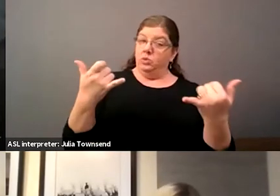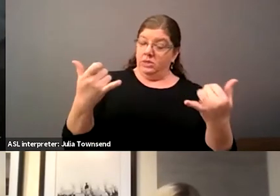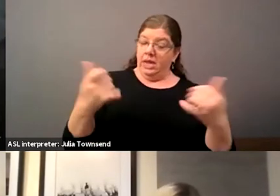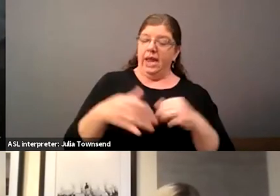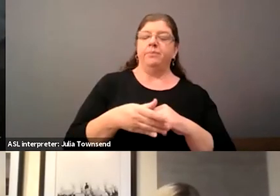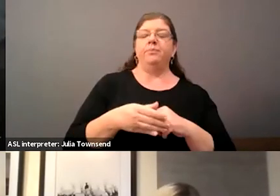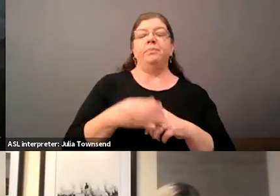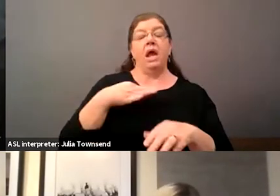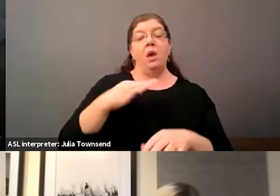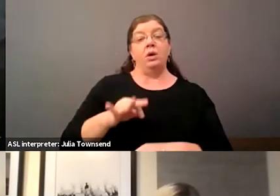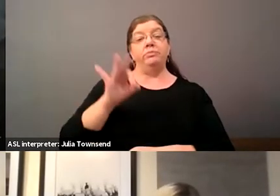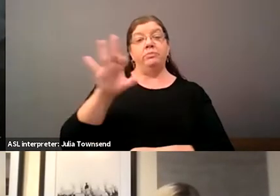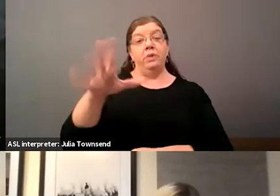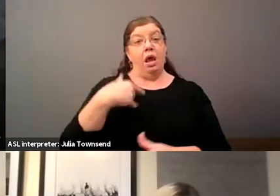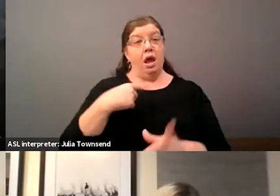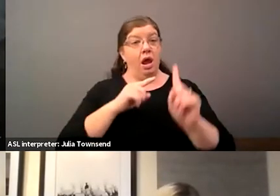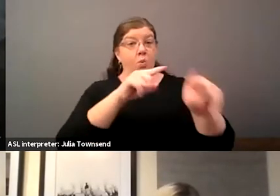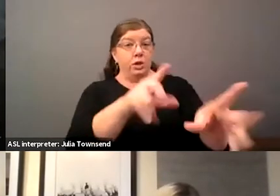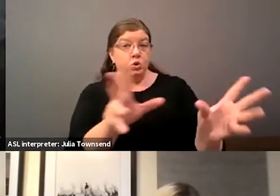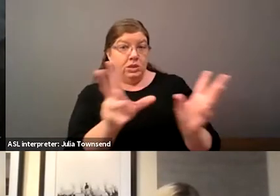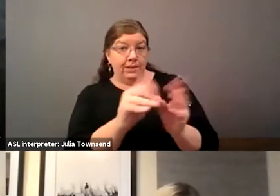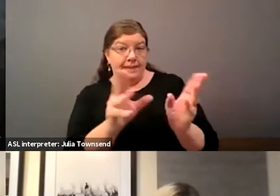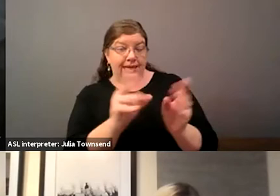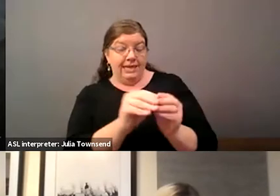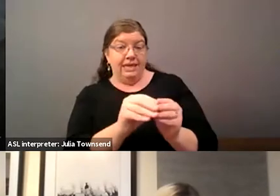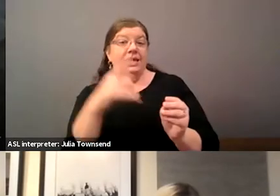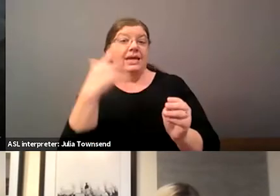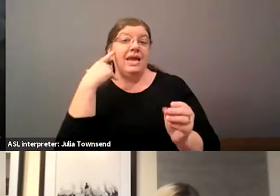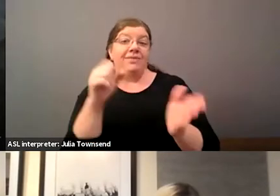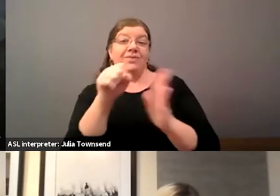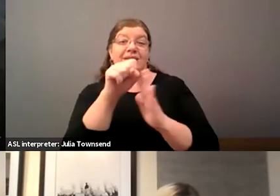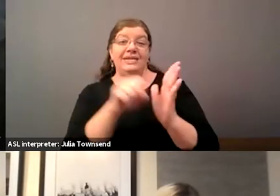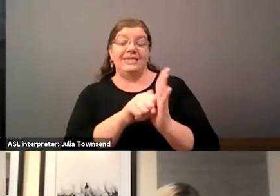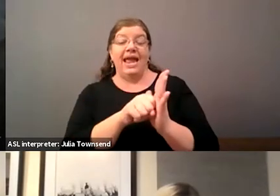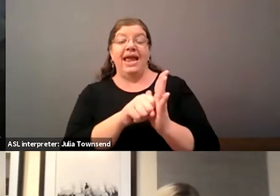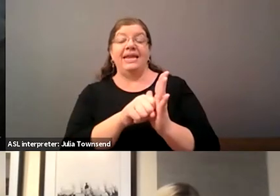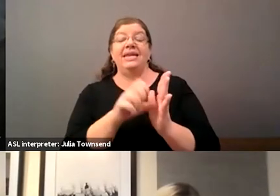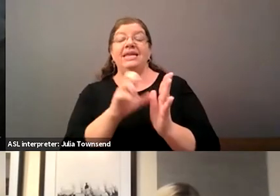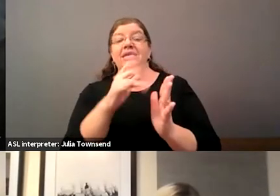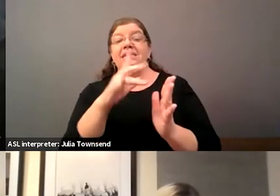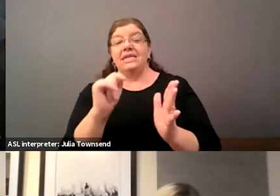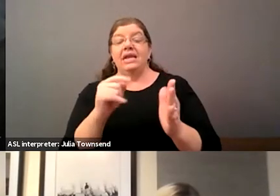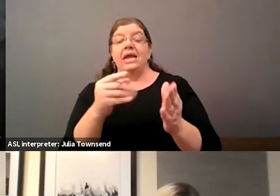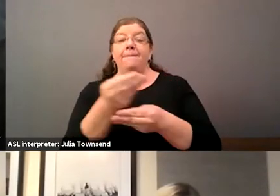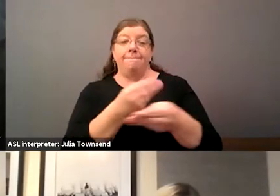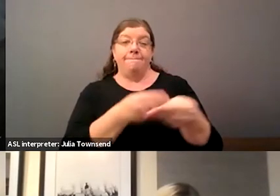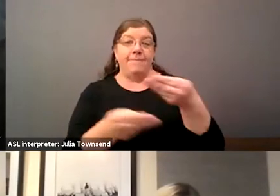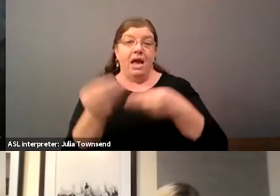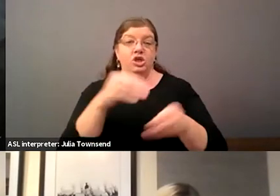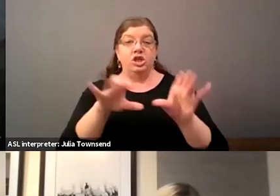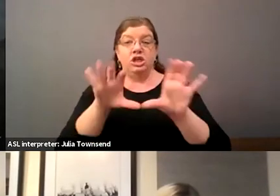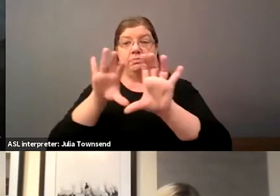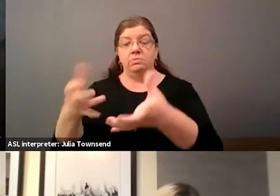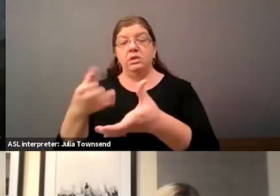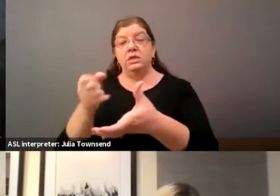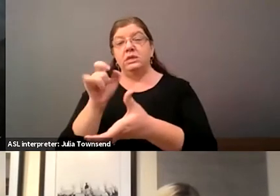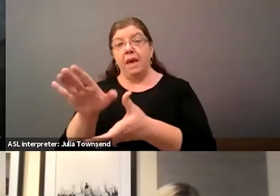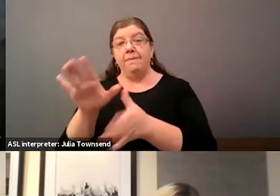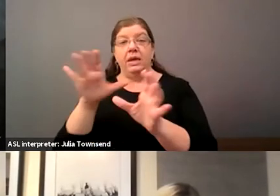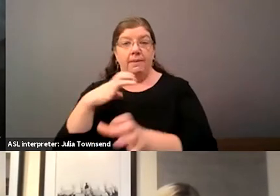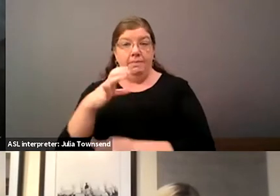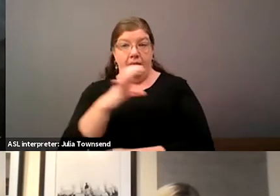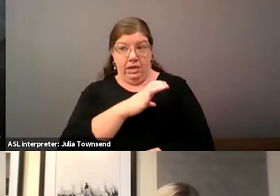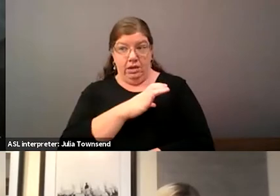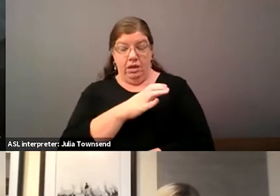to share with you that i attended the meeting of the california state senate budget subcommittee on education last week and it really gave